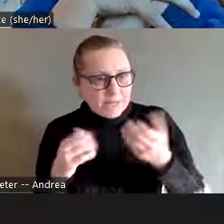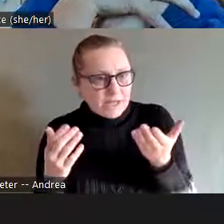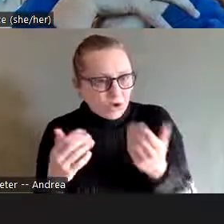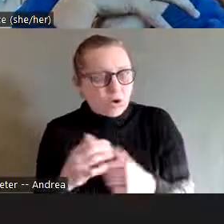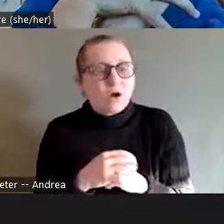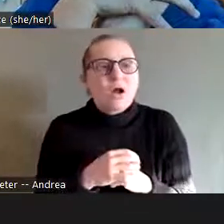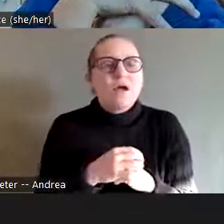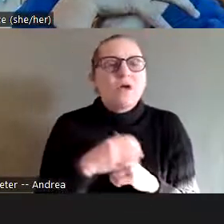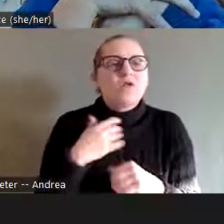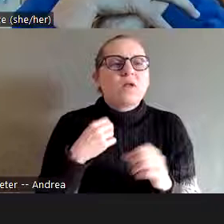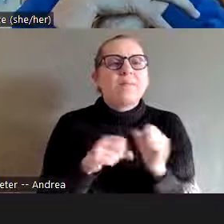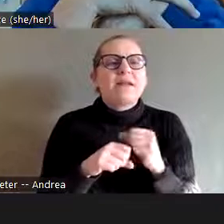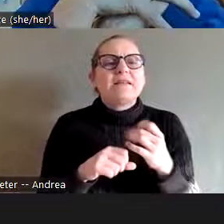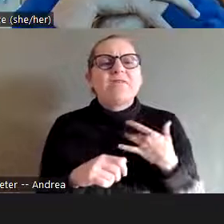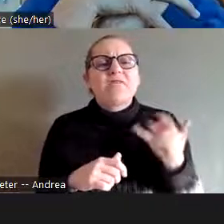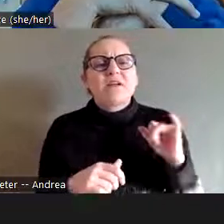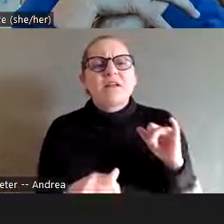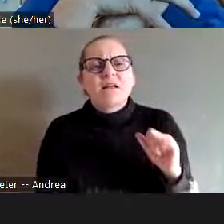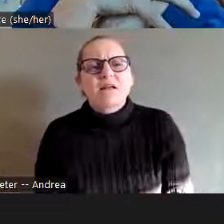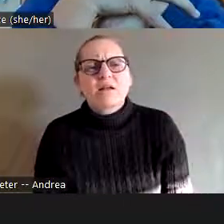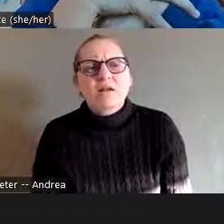feel like, you know,